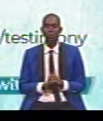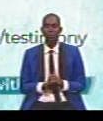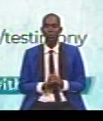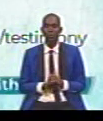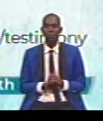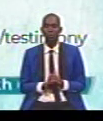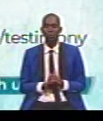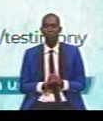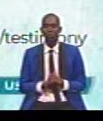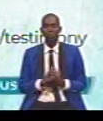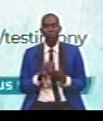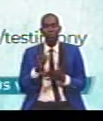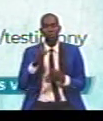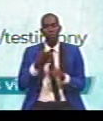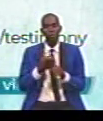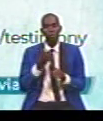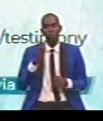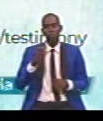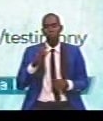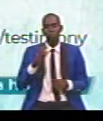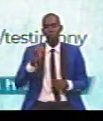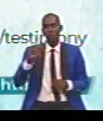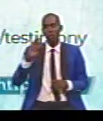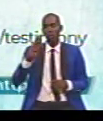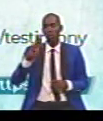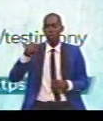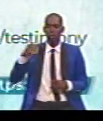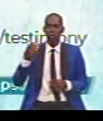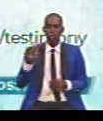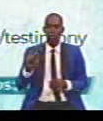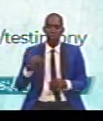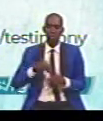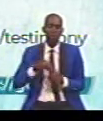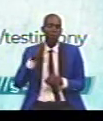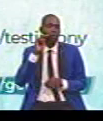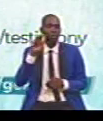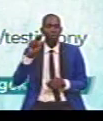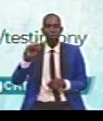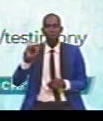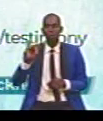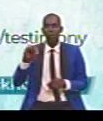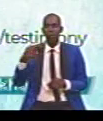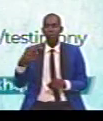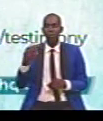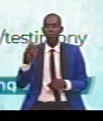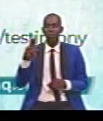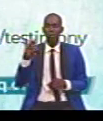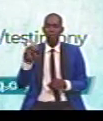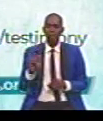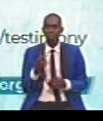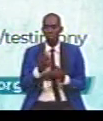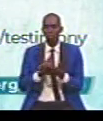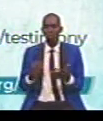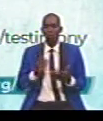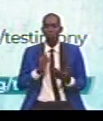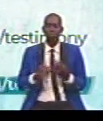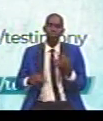Gaba Joy from Abuja, Nigeria wrote, "I want to return all glory to God for his healing upon my